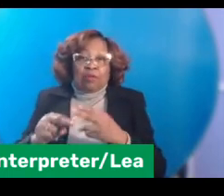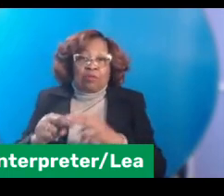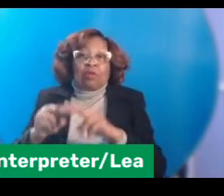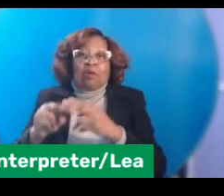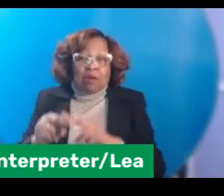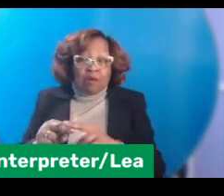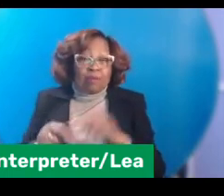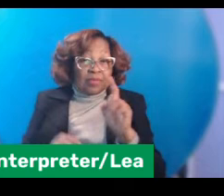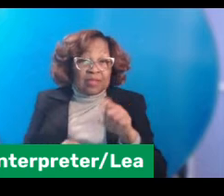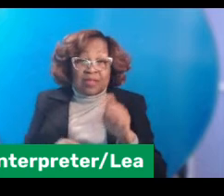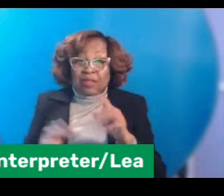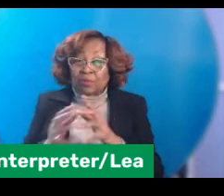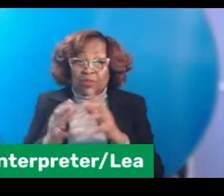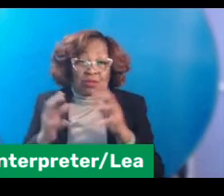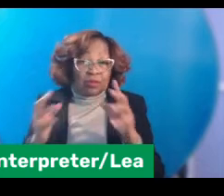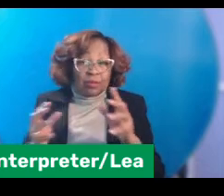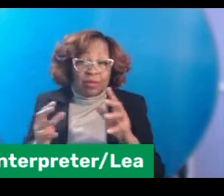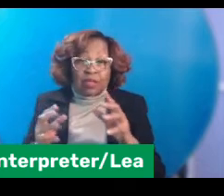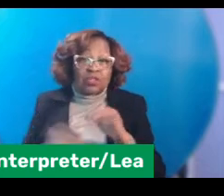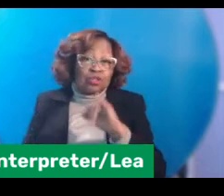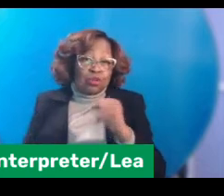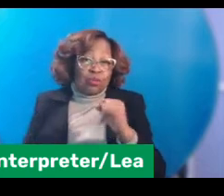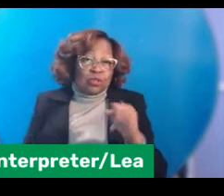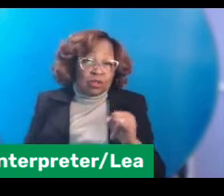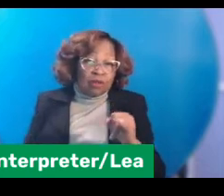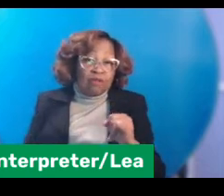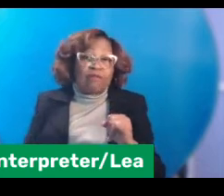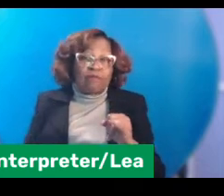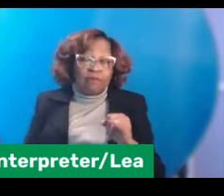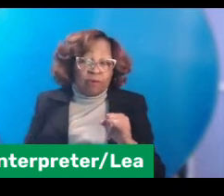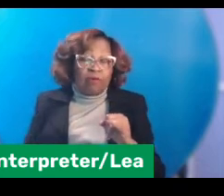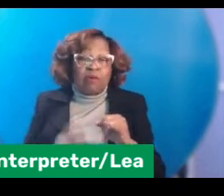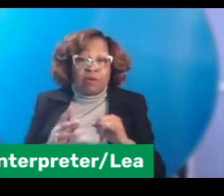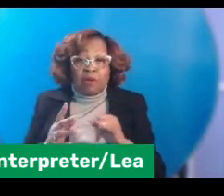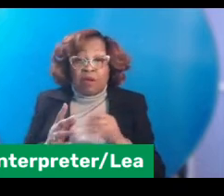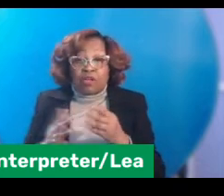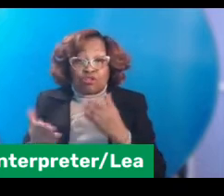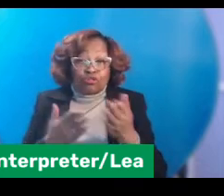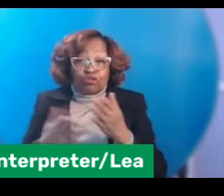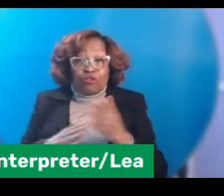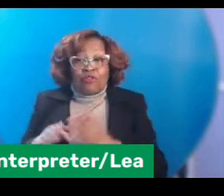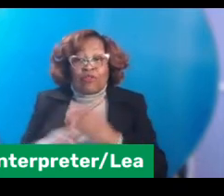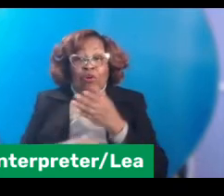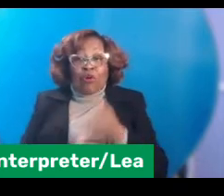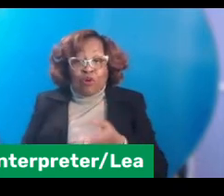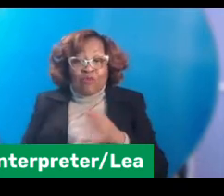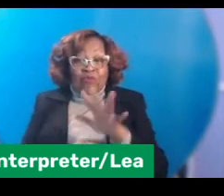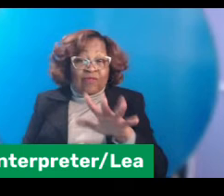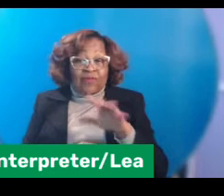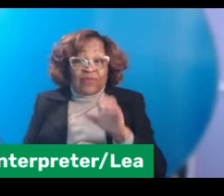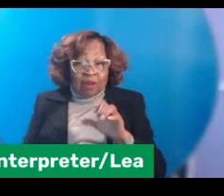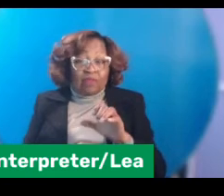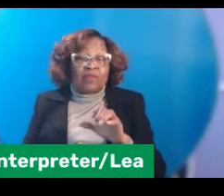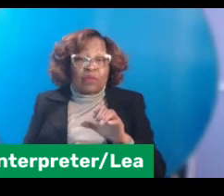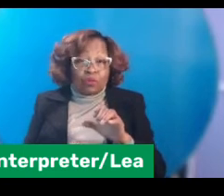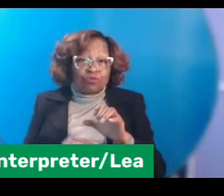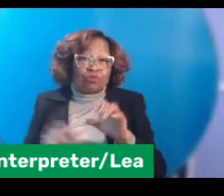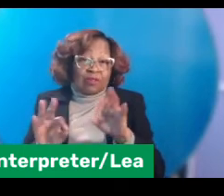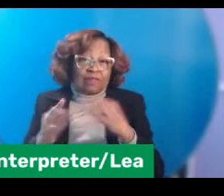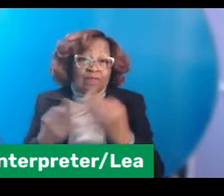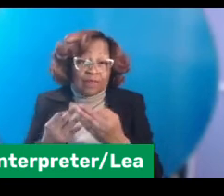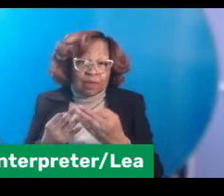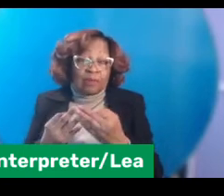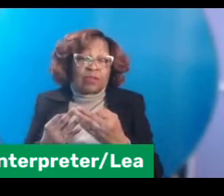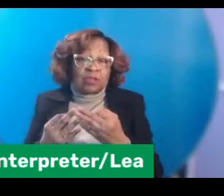was so high where Jehovah Jireh Ministries served over 500 families, depending on the resources, a week. With